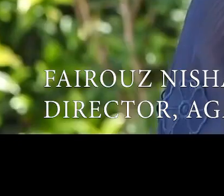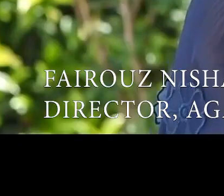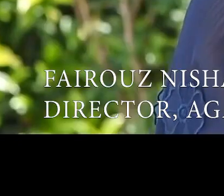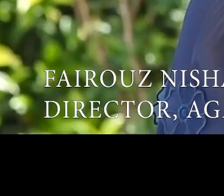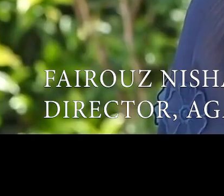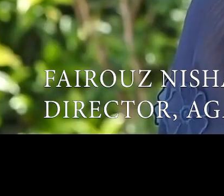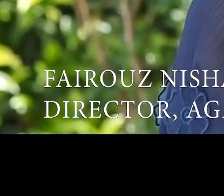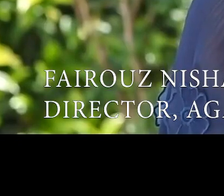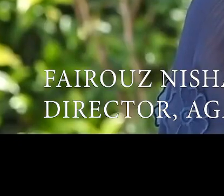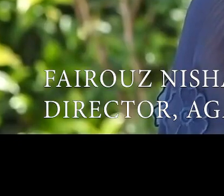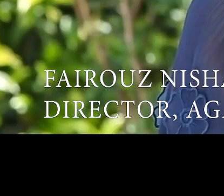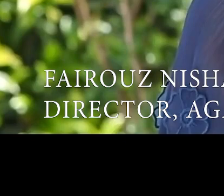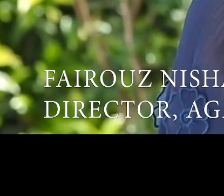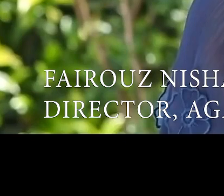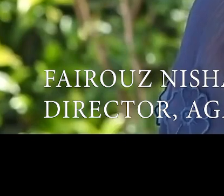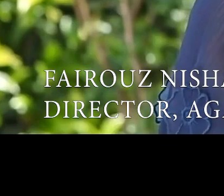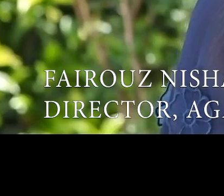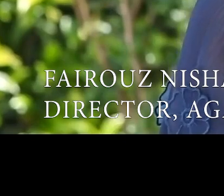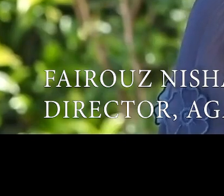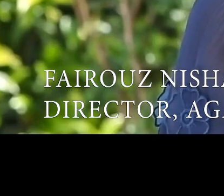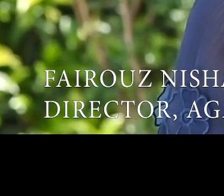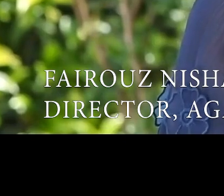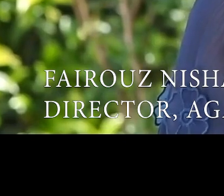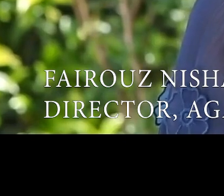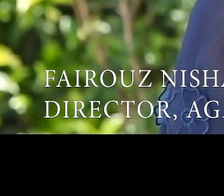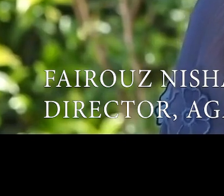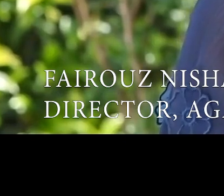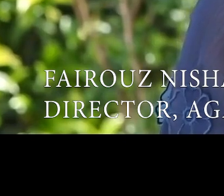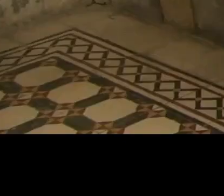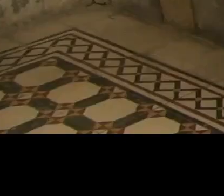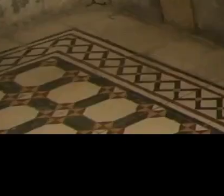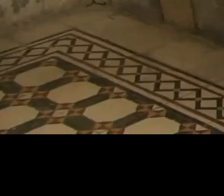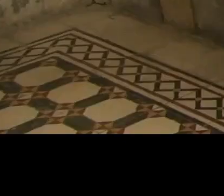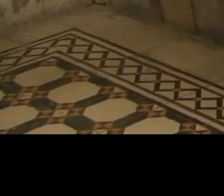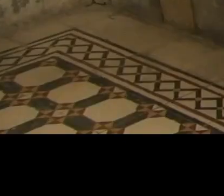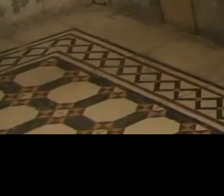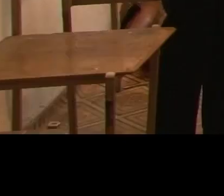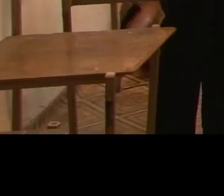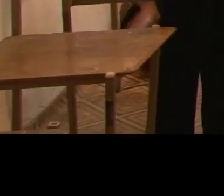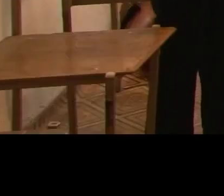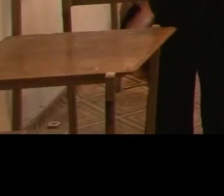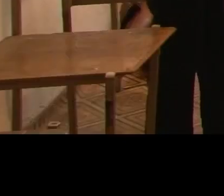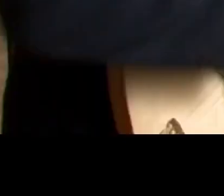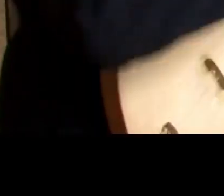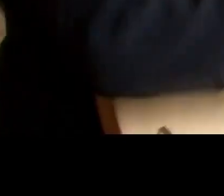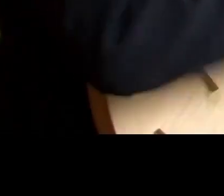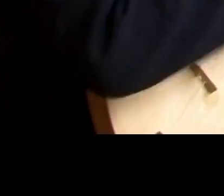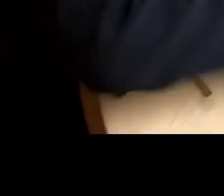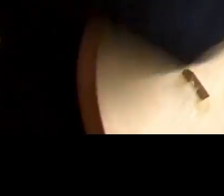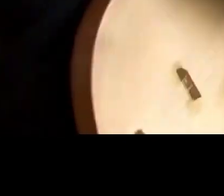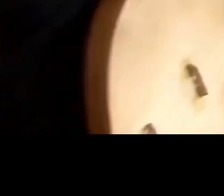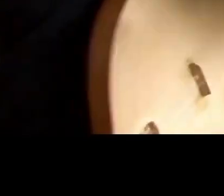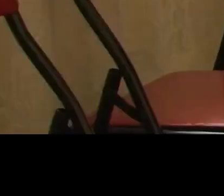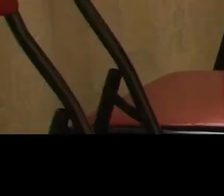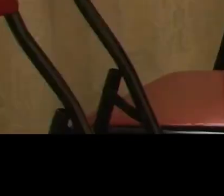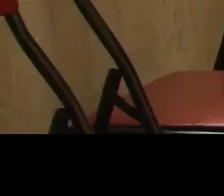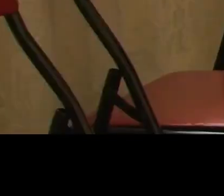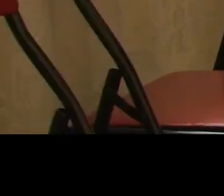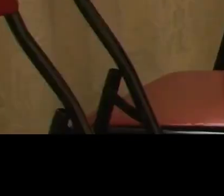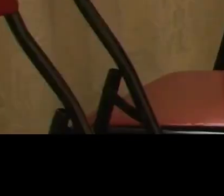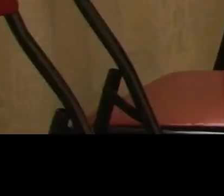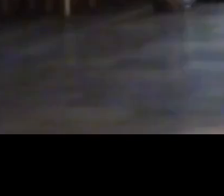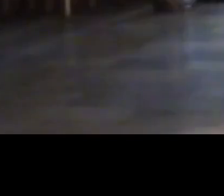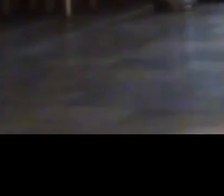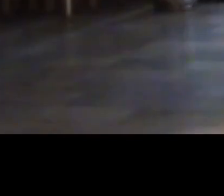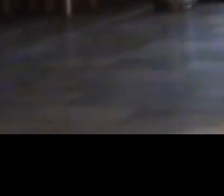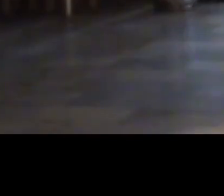So we went and dealt with what was needed the most, and that was the revival of traditional and time-honored method